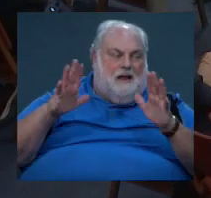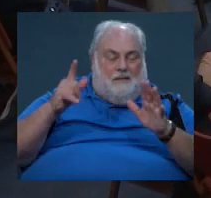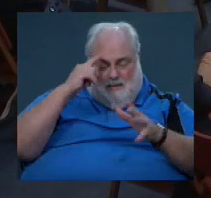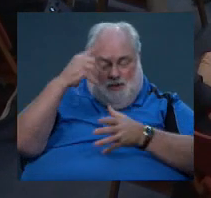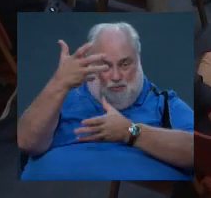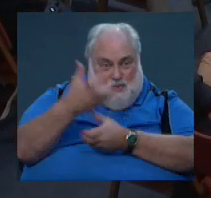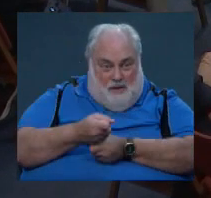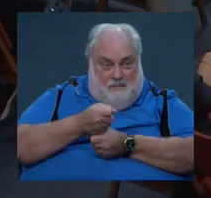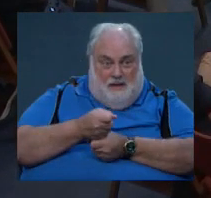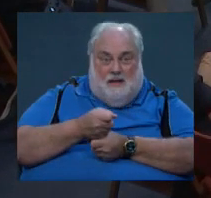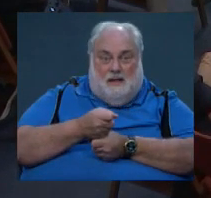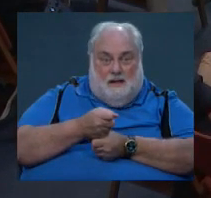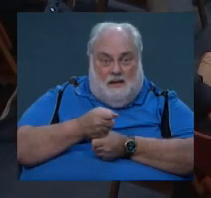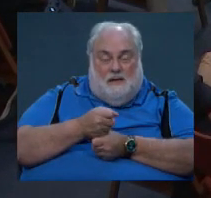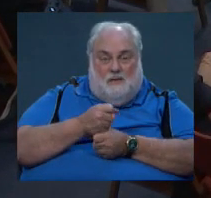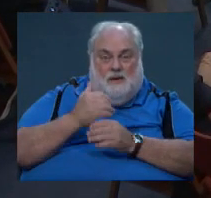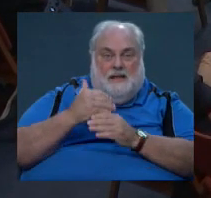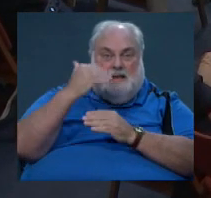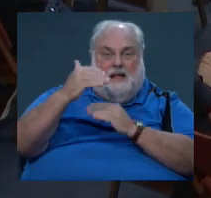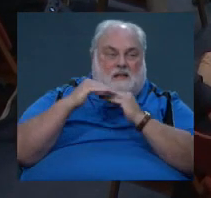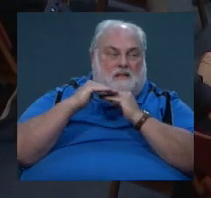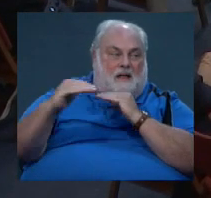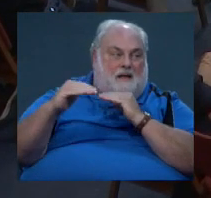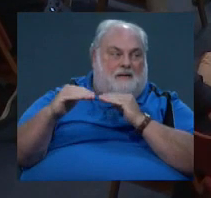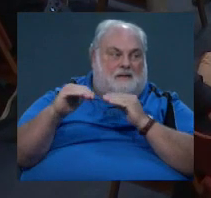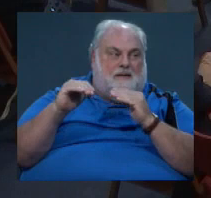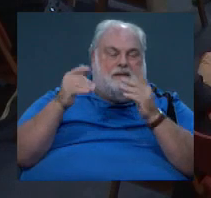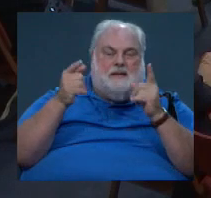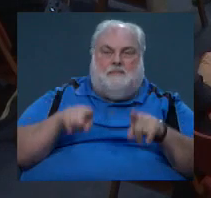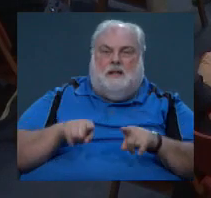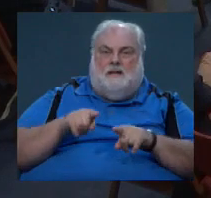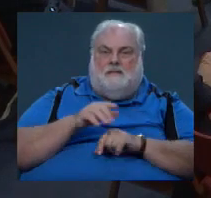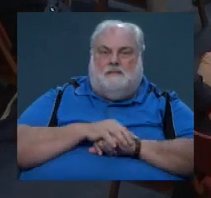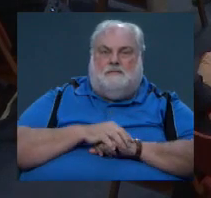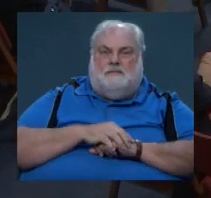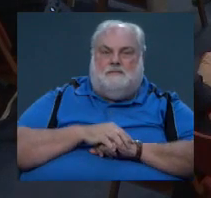trust me, it's going to the next level. It's not happening. Sir,